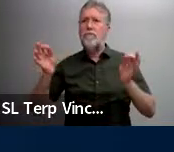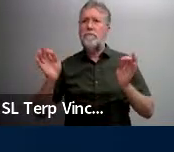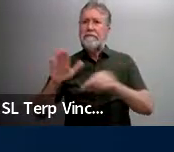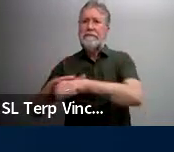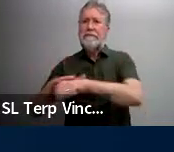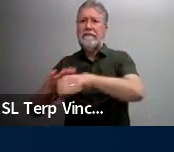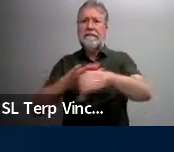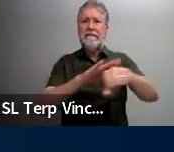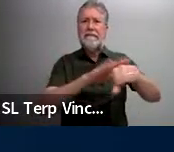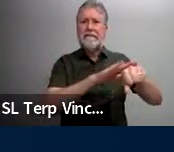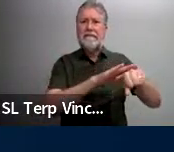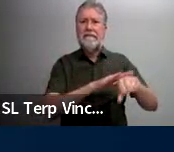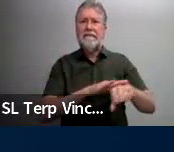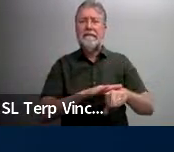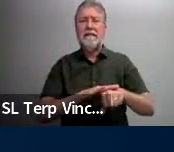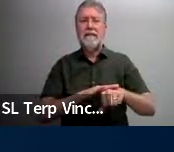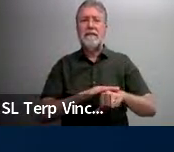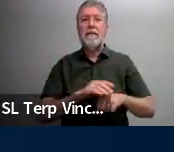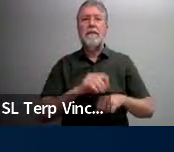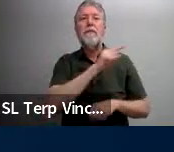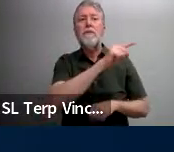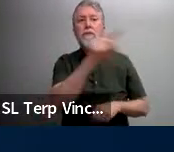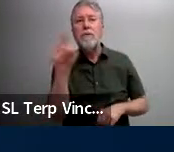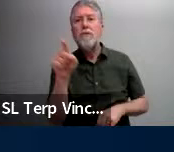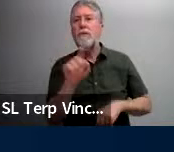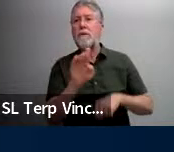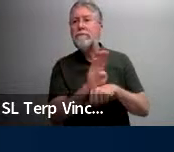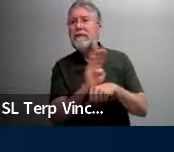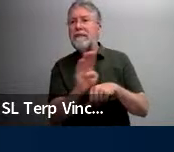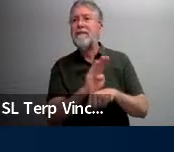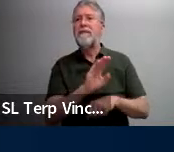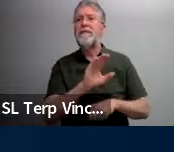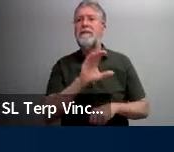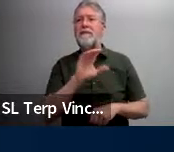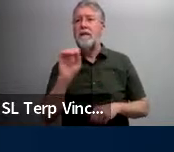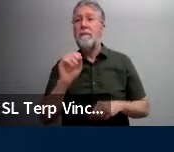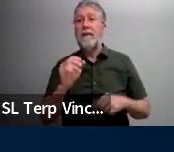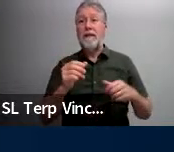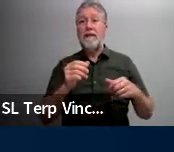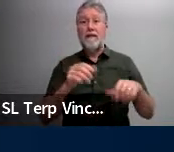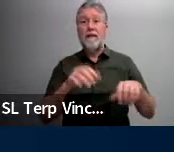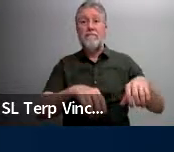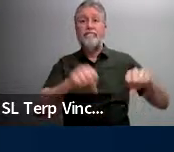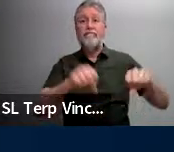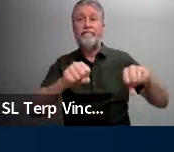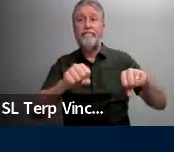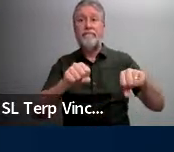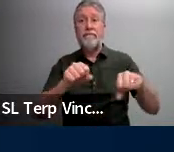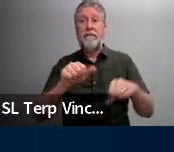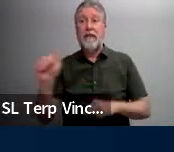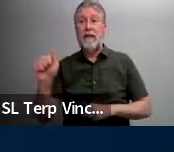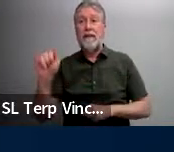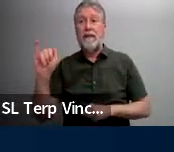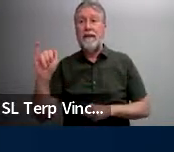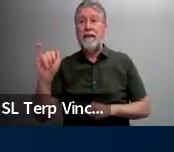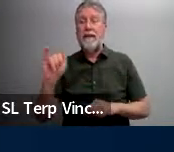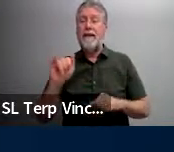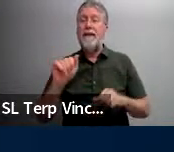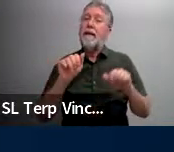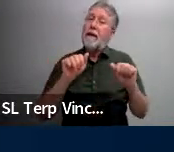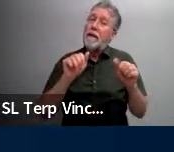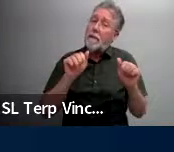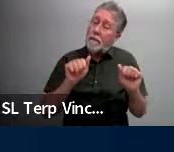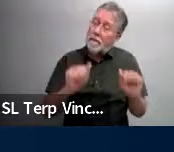cautioning that companies using AI may be